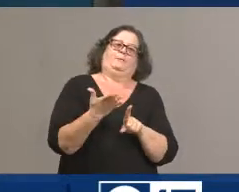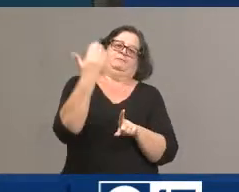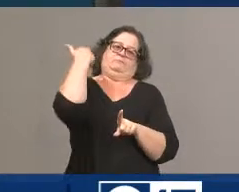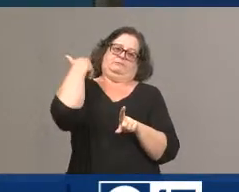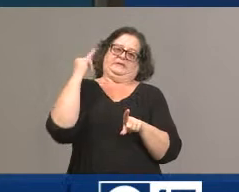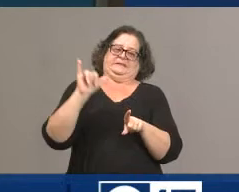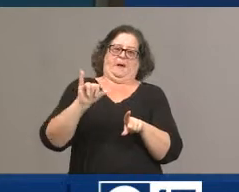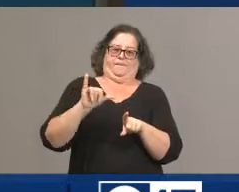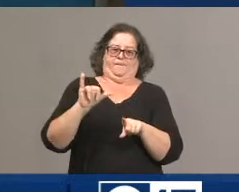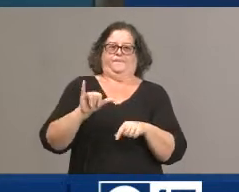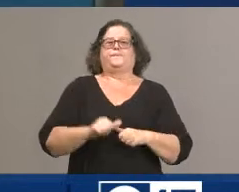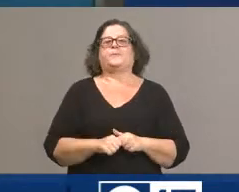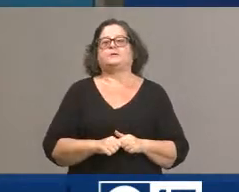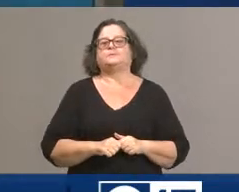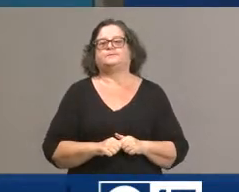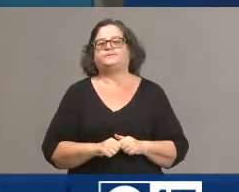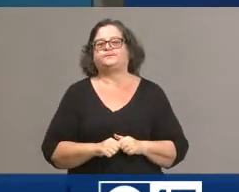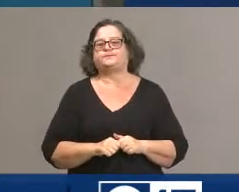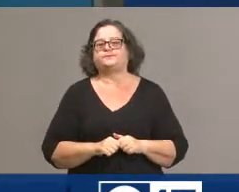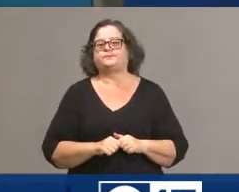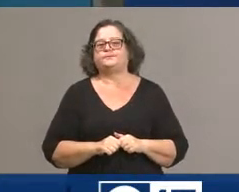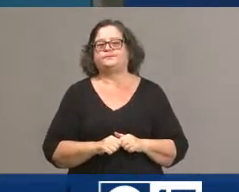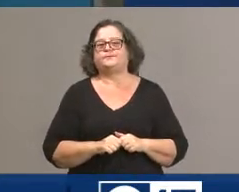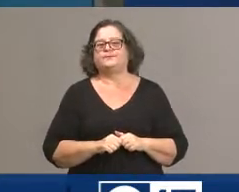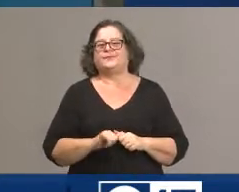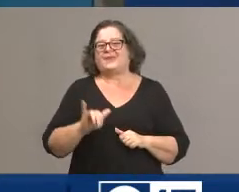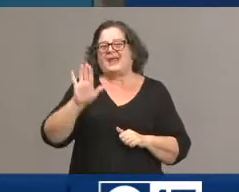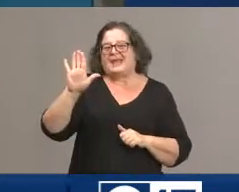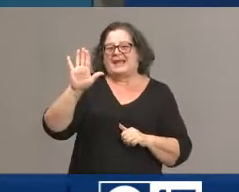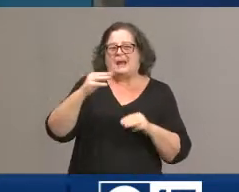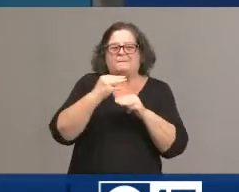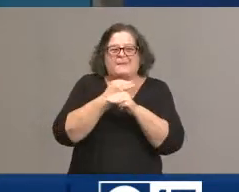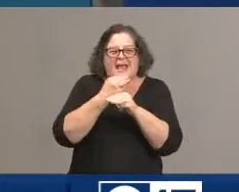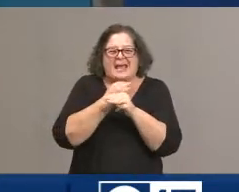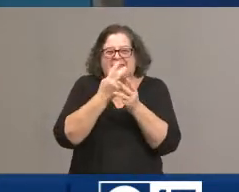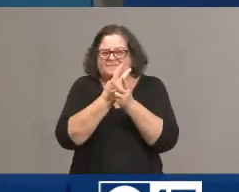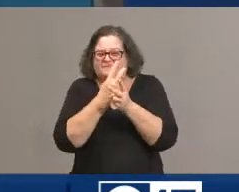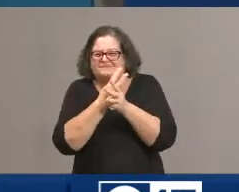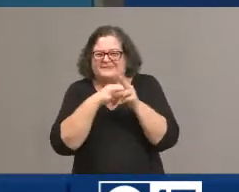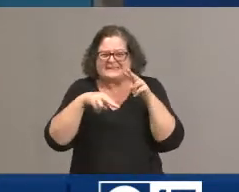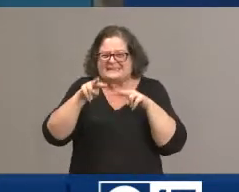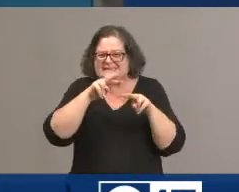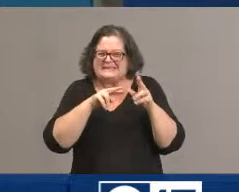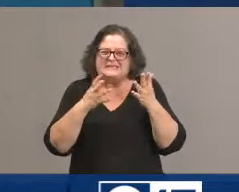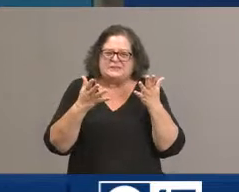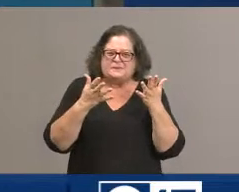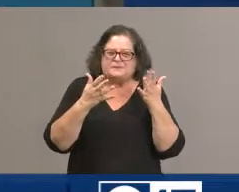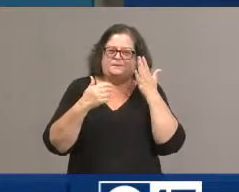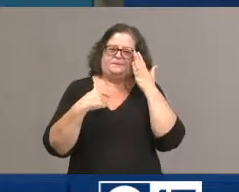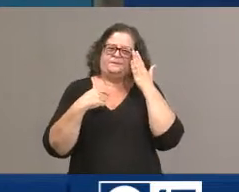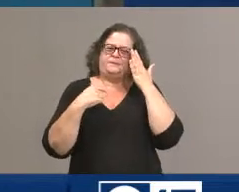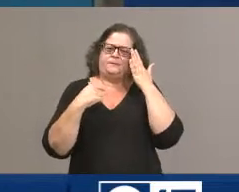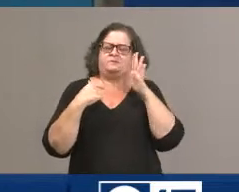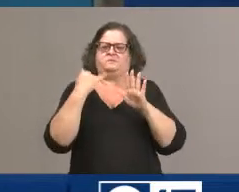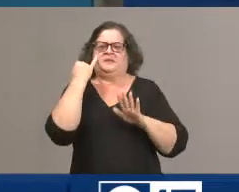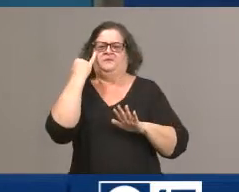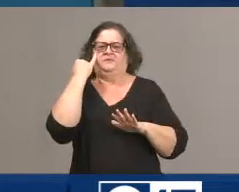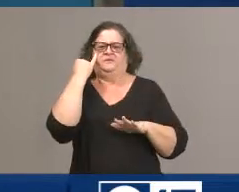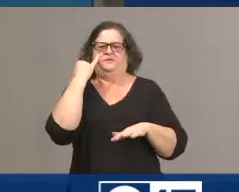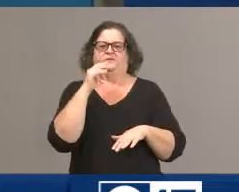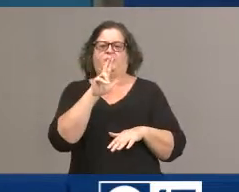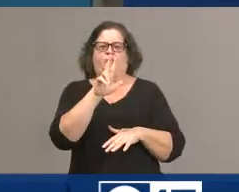math works. If you have 3,858 cases on a daily basis, how quickly that